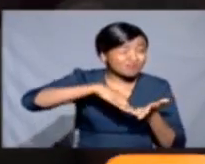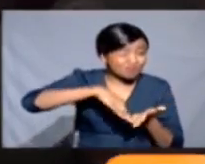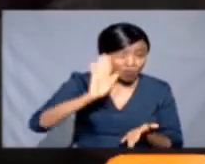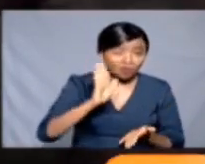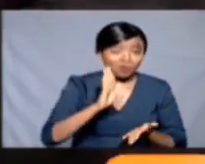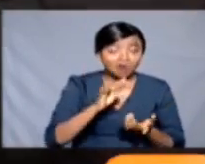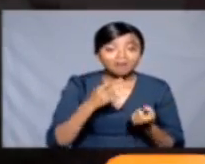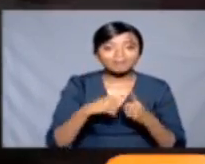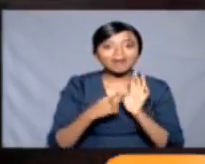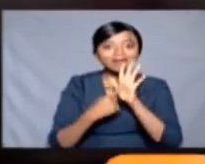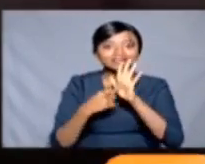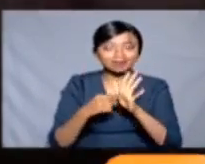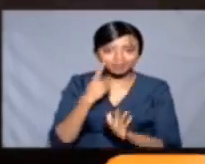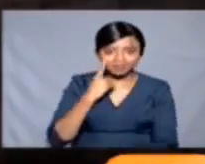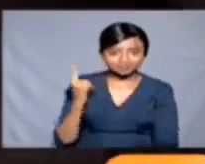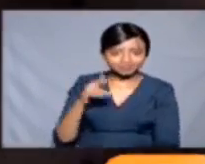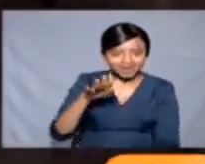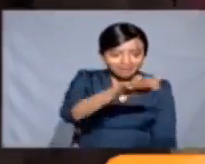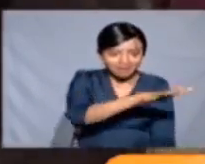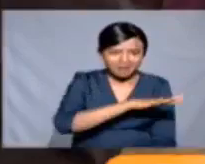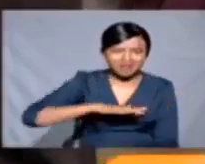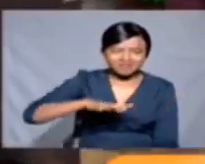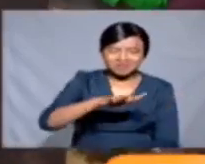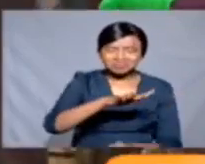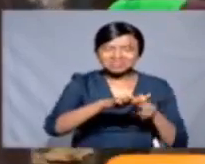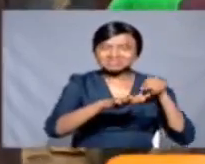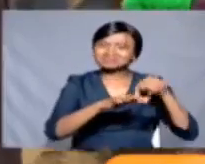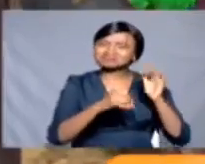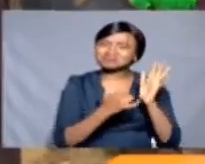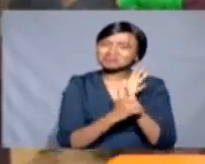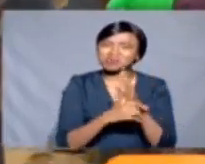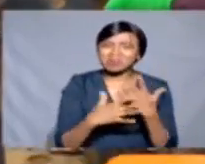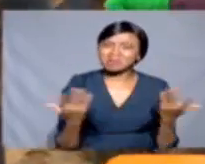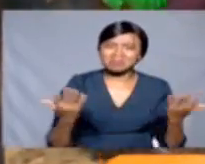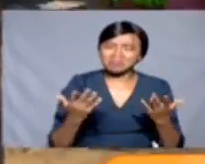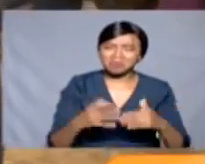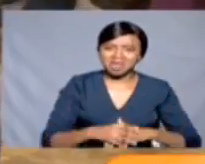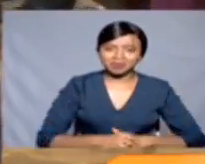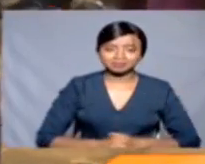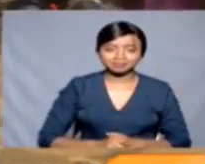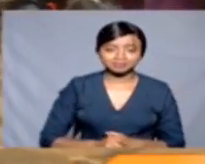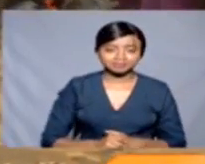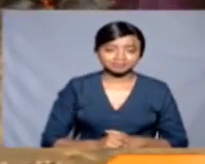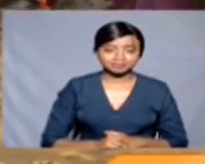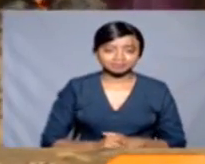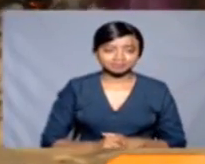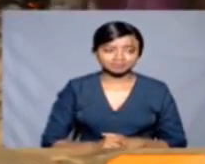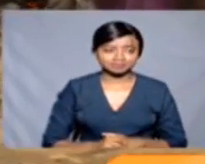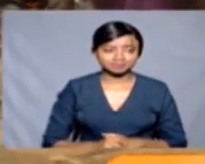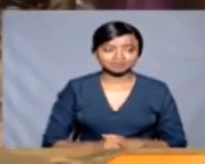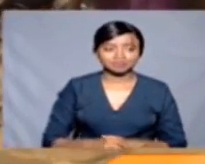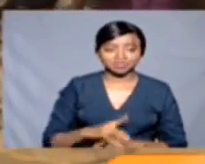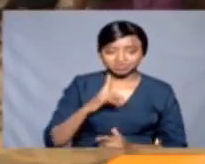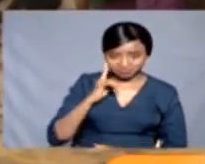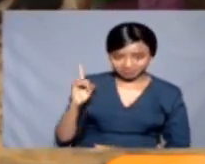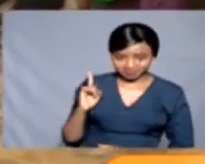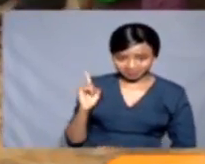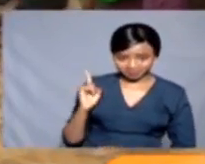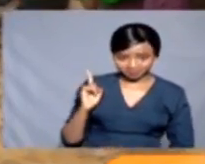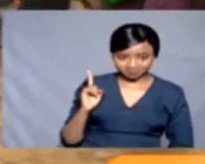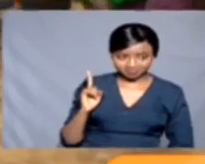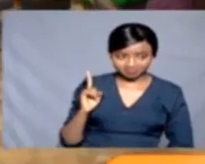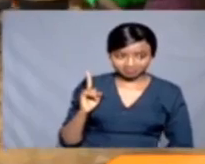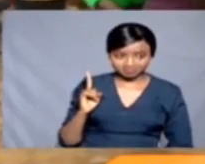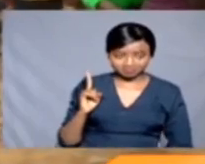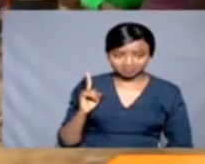at this environment. What could be causing this kind of pollution here? Okay, so in this particular situation, once